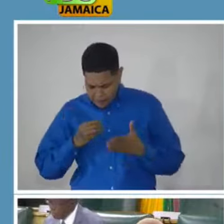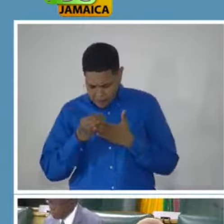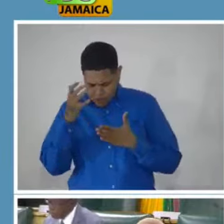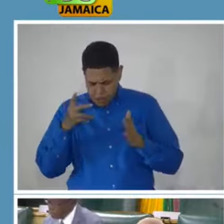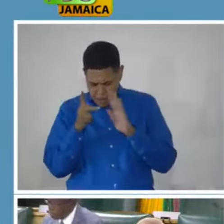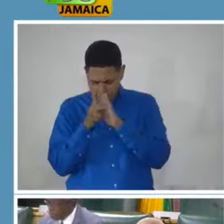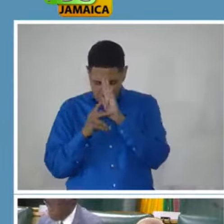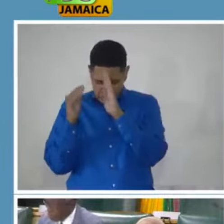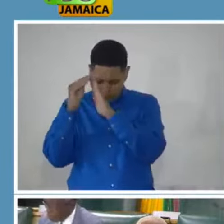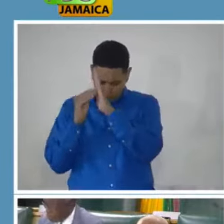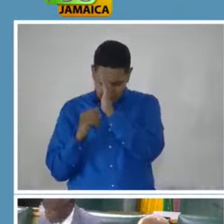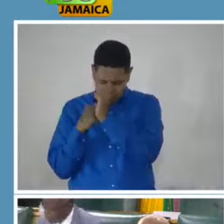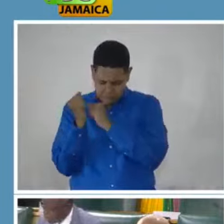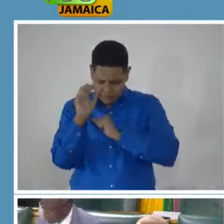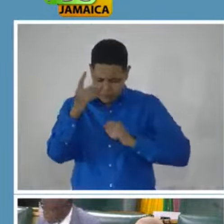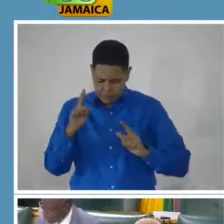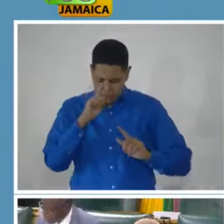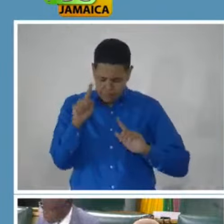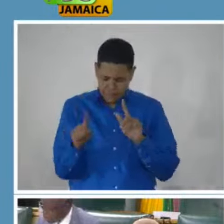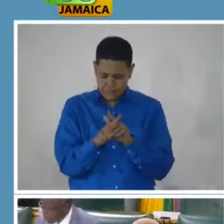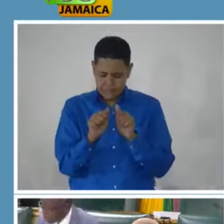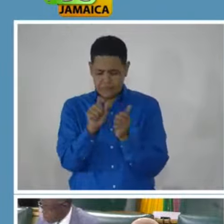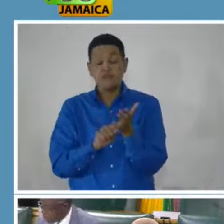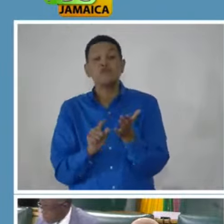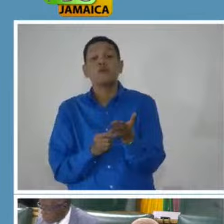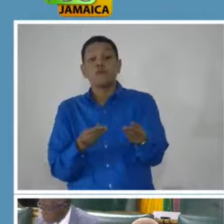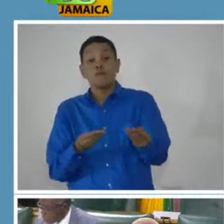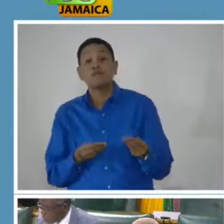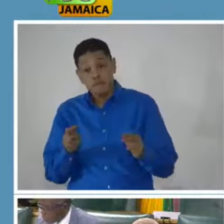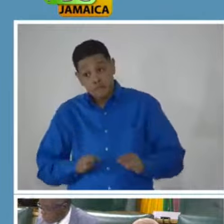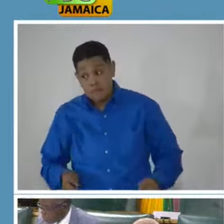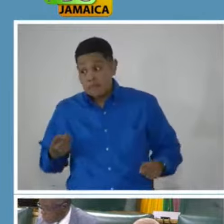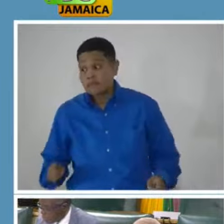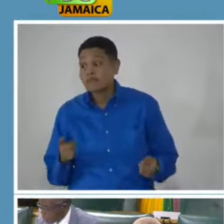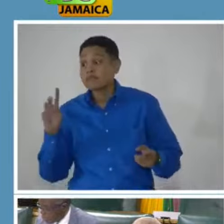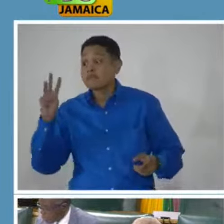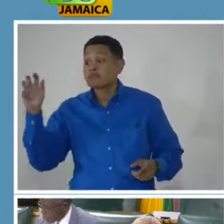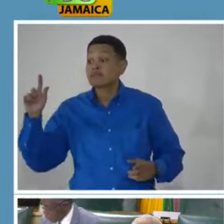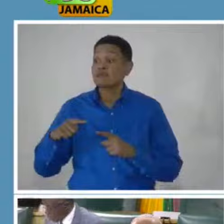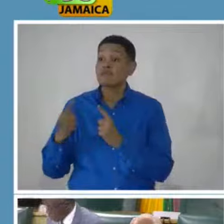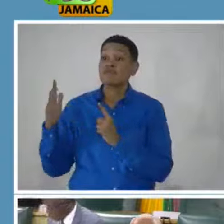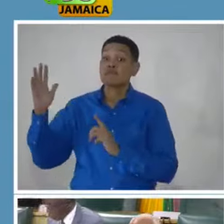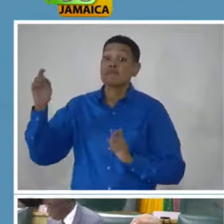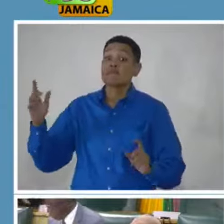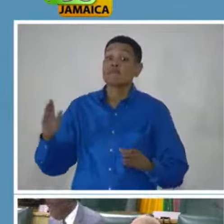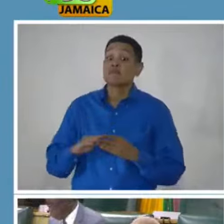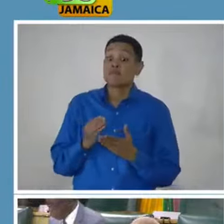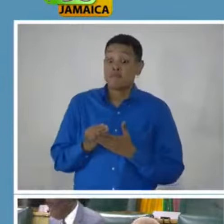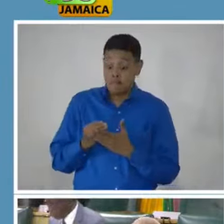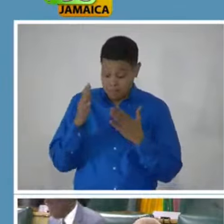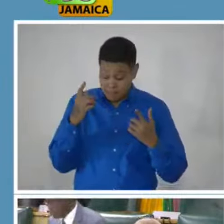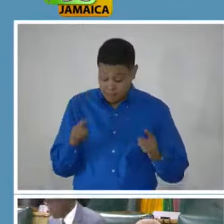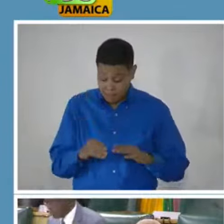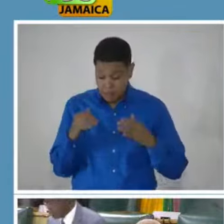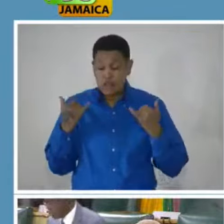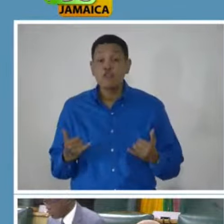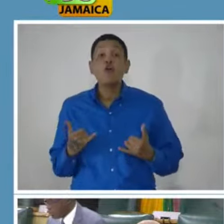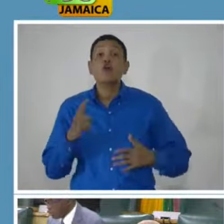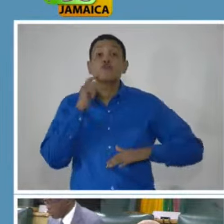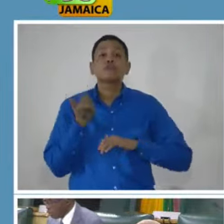He even came with newspaper articles. Well, opposition spokesman on finance, it is now